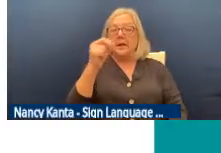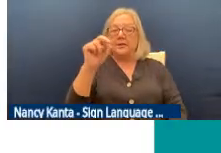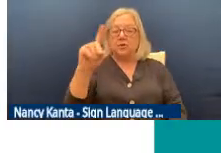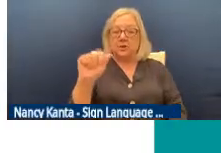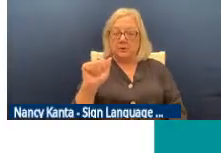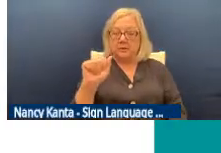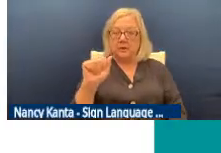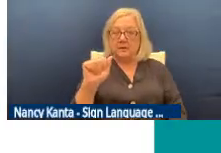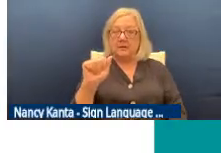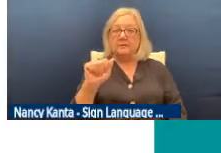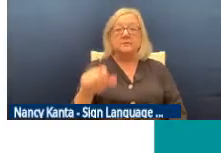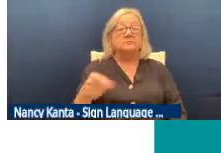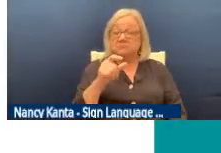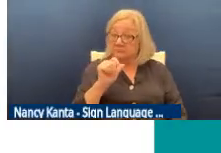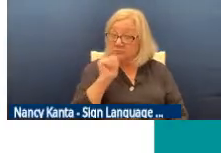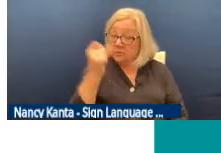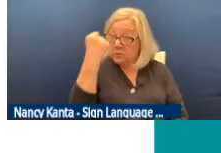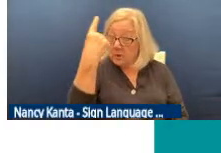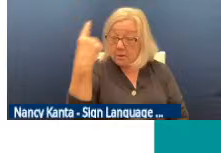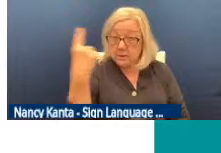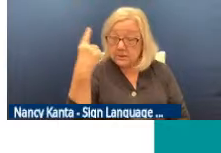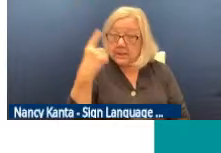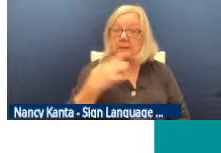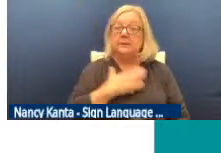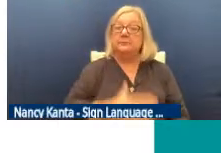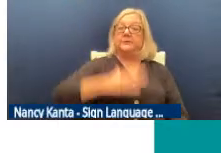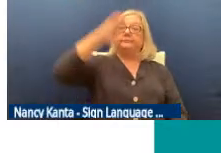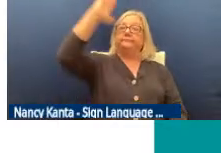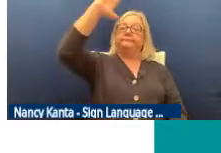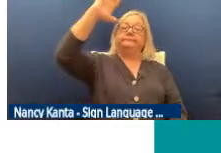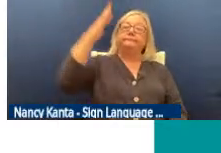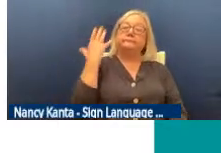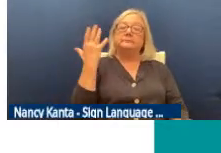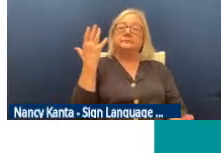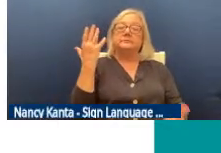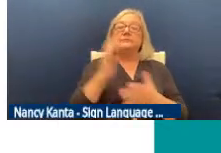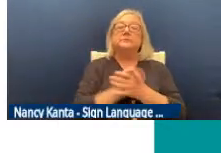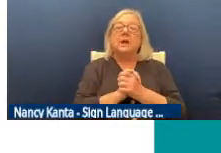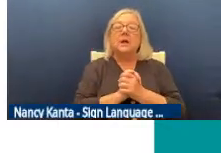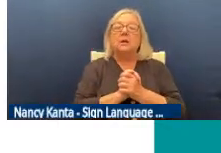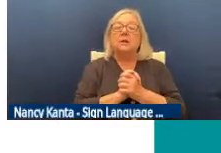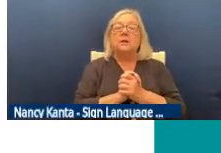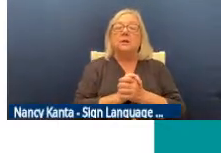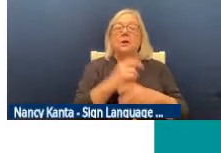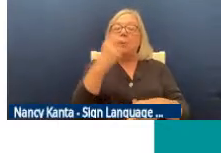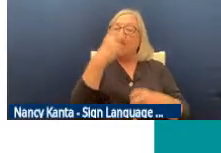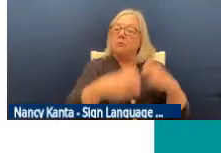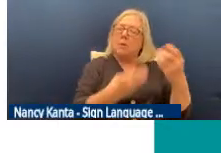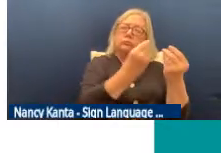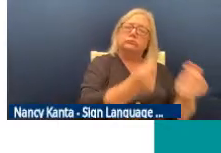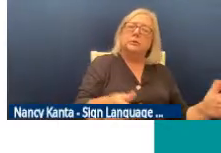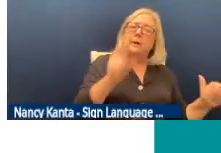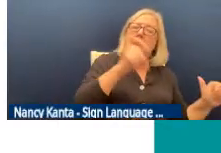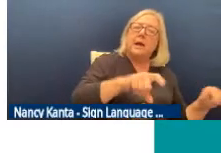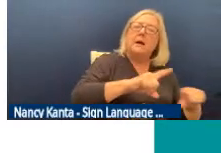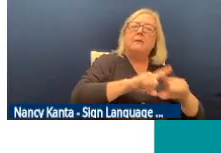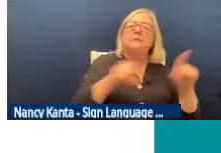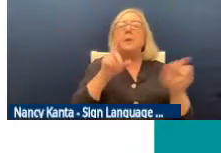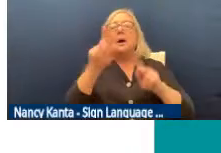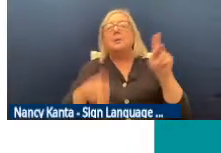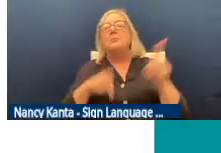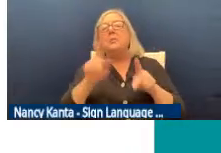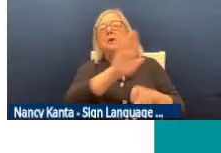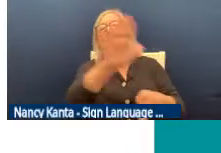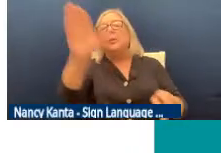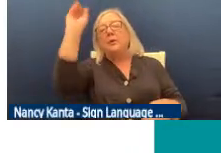to clarify. Be hard on the problem and soft on people. Address interests and seek common